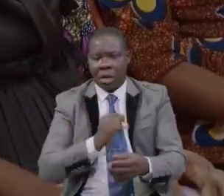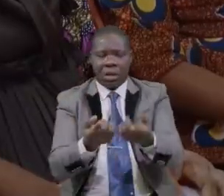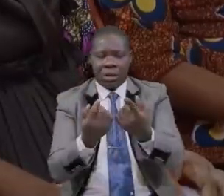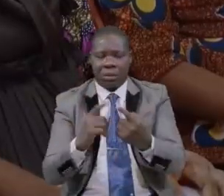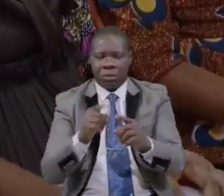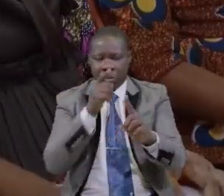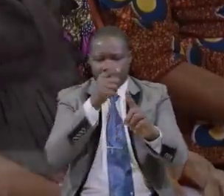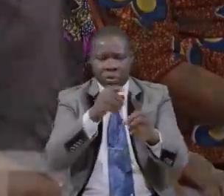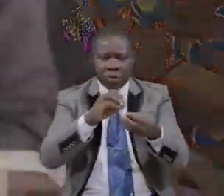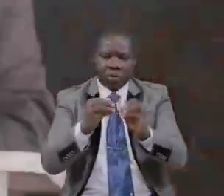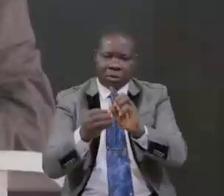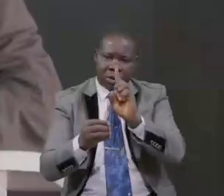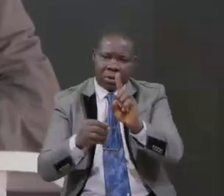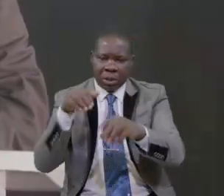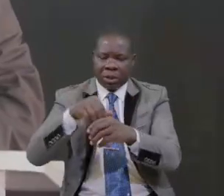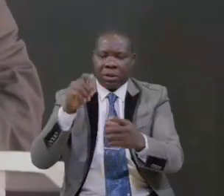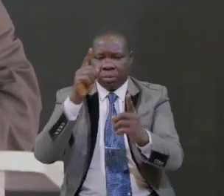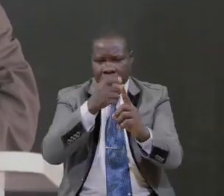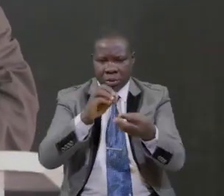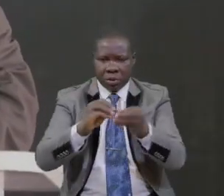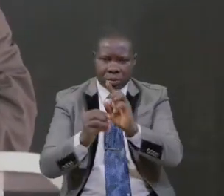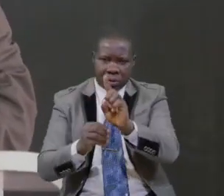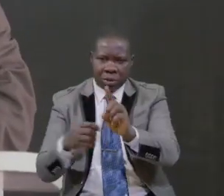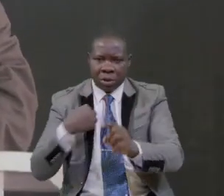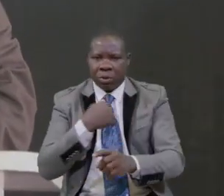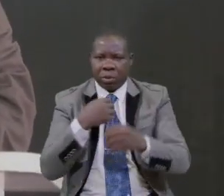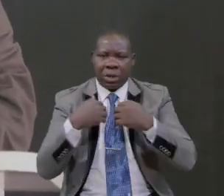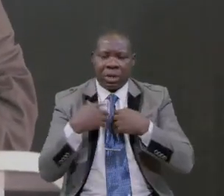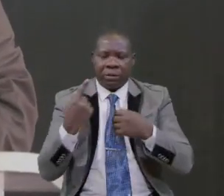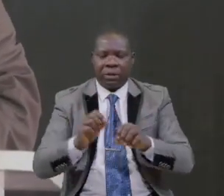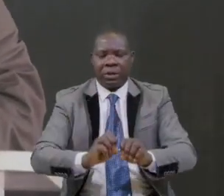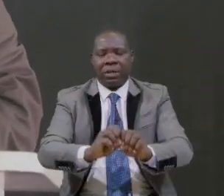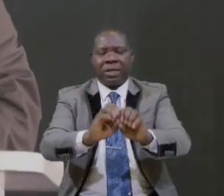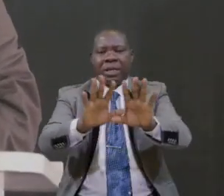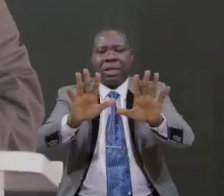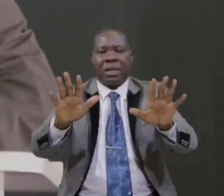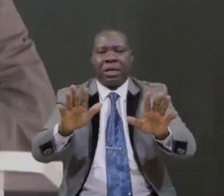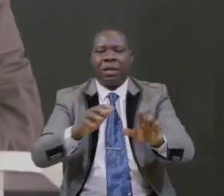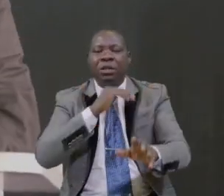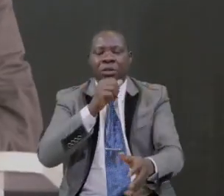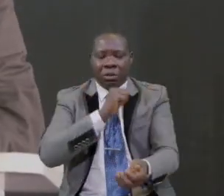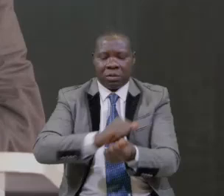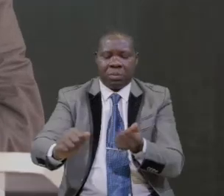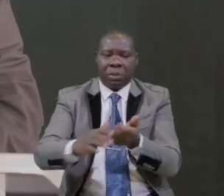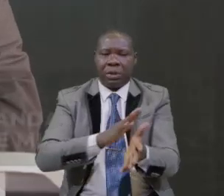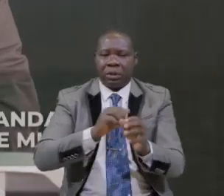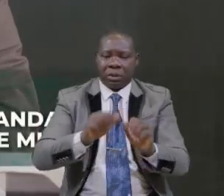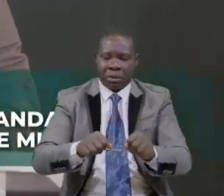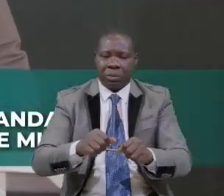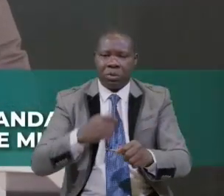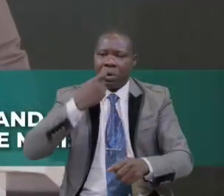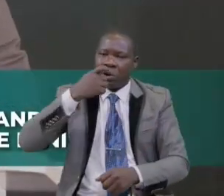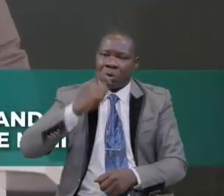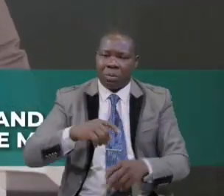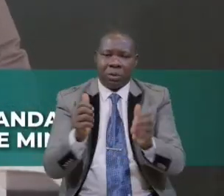point number one, we're having the clear, imperishable mandate with anointing